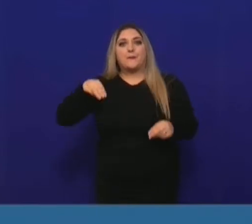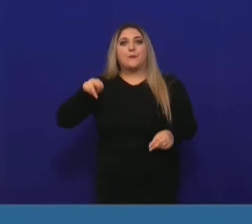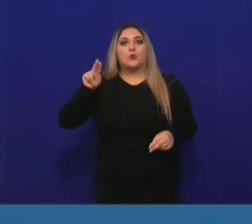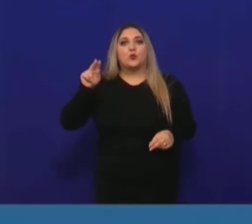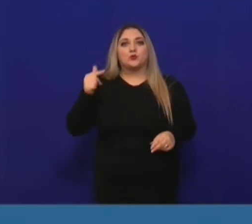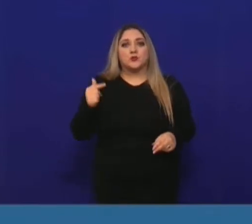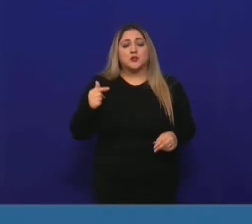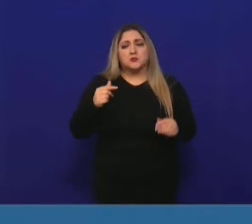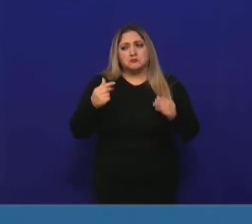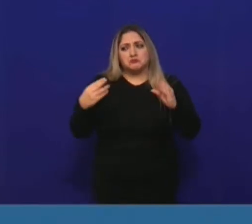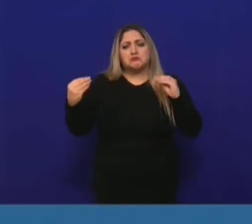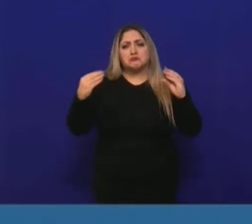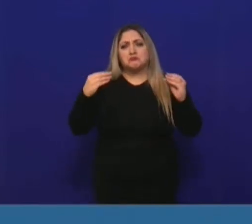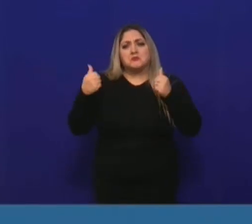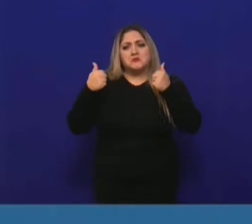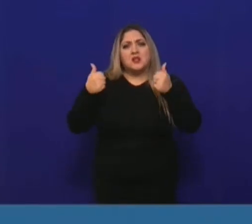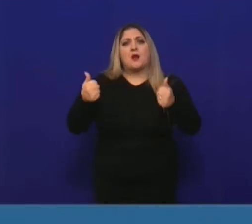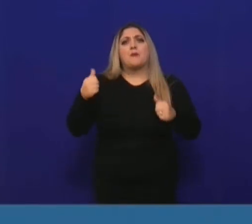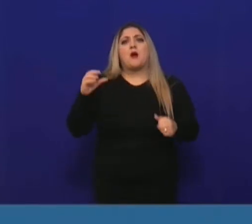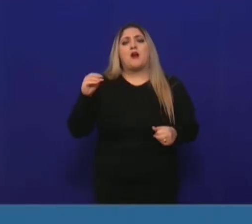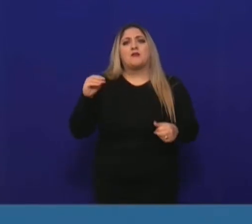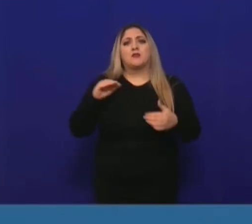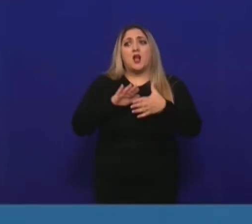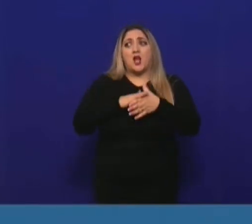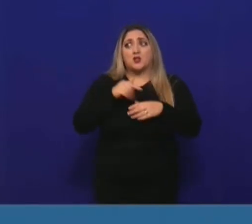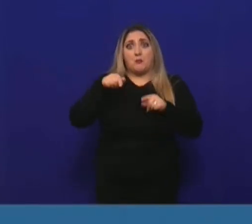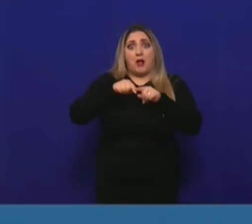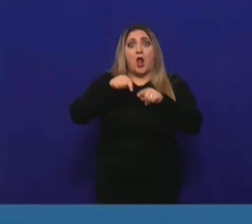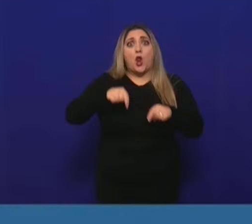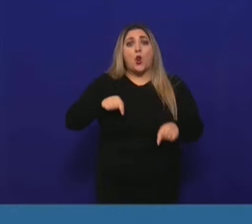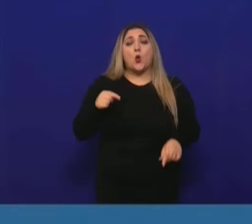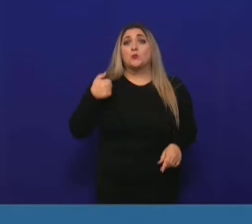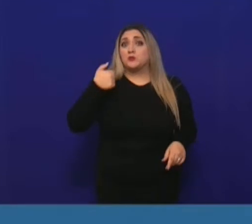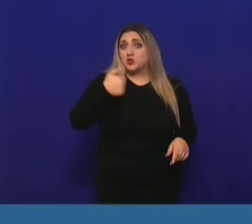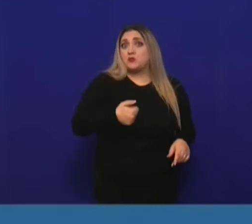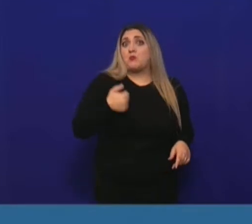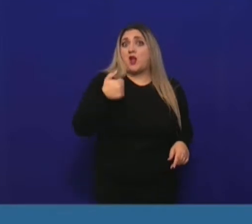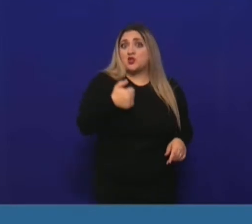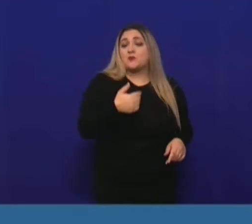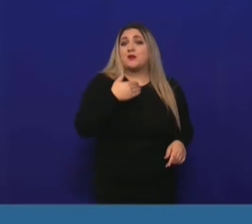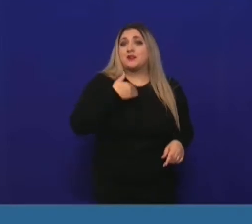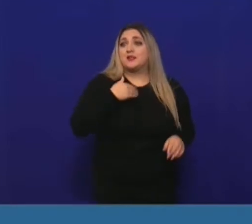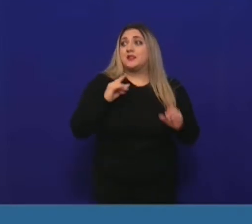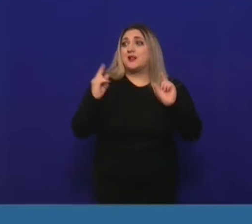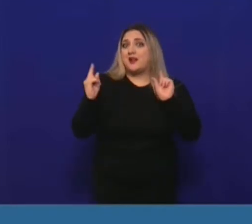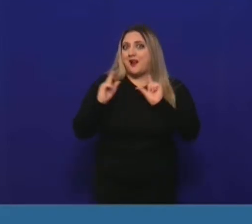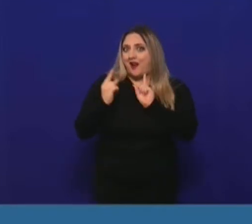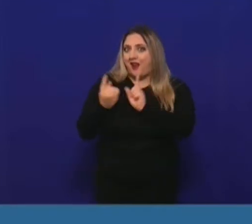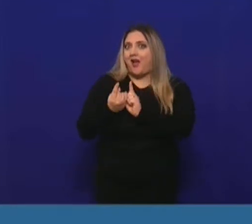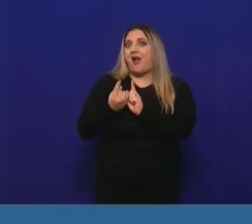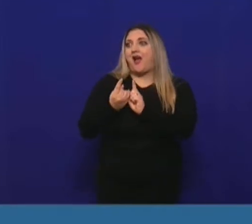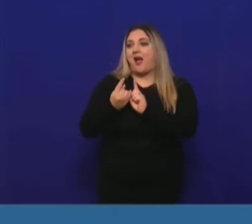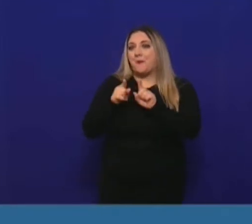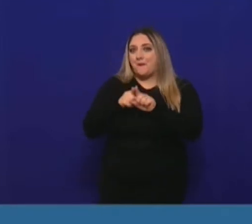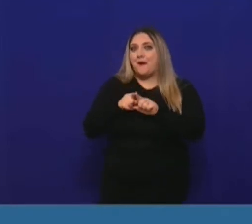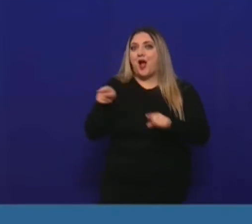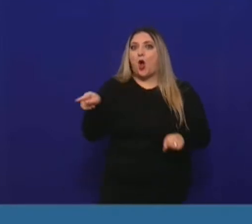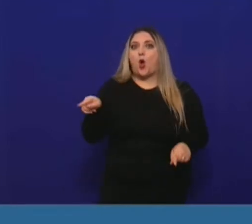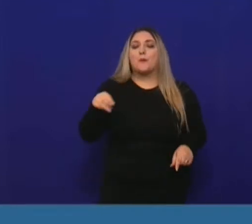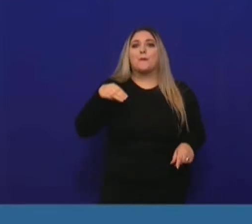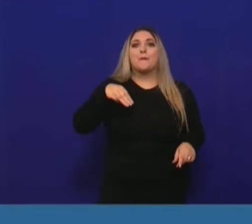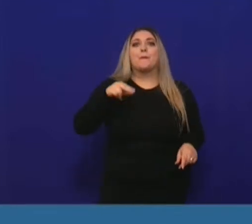ġimgħa propju wara din il-laqa magħkom jien ikolli meeting mal-MUT kif